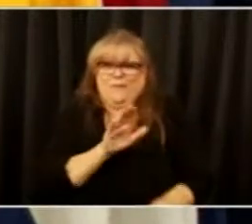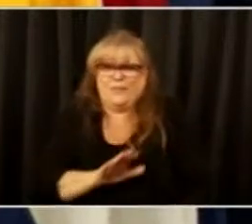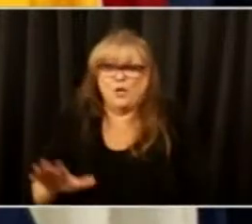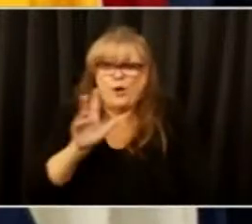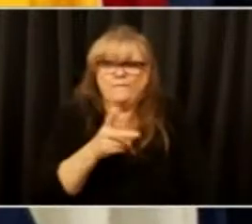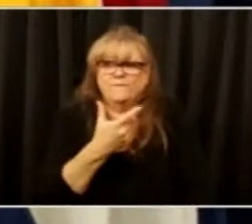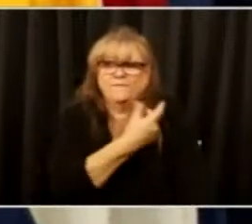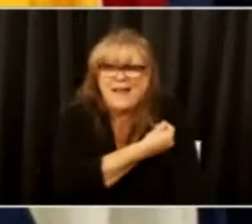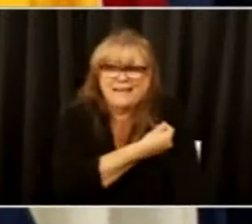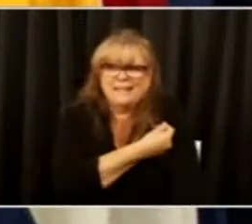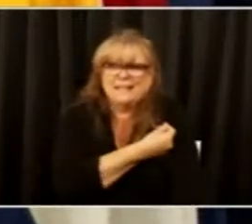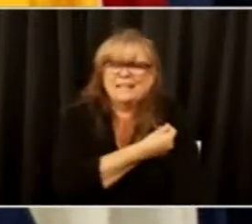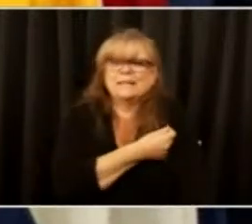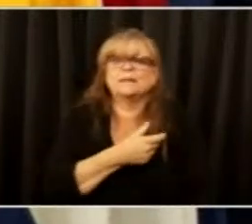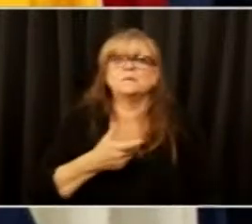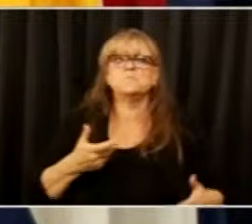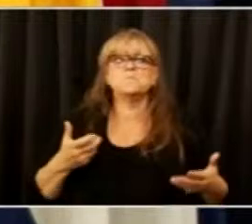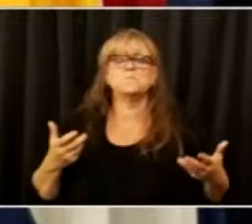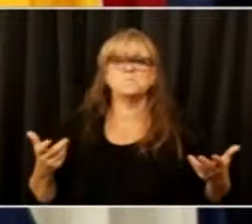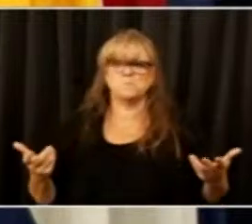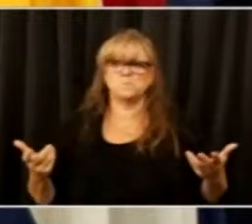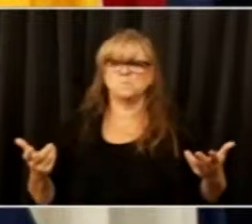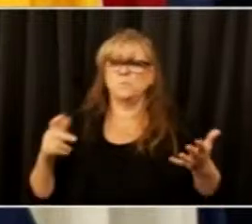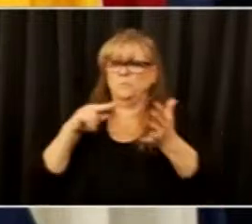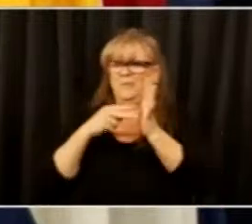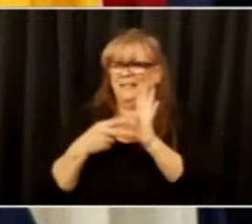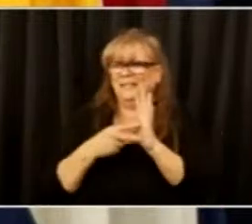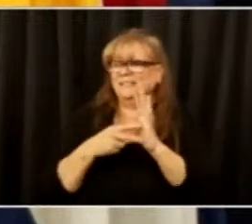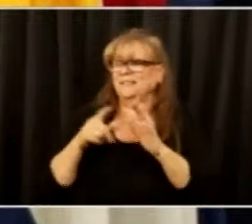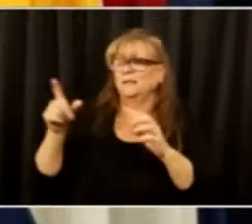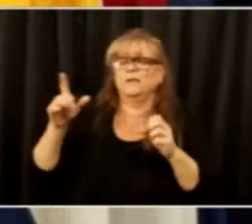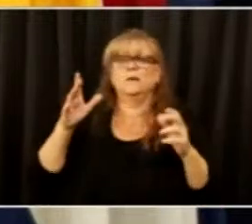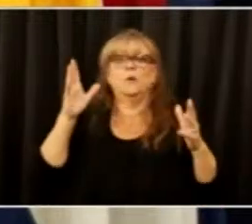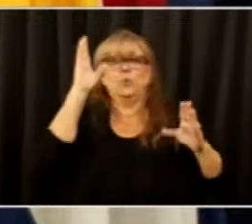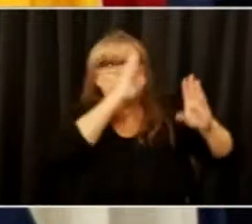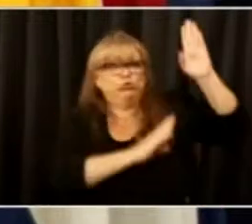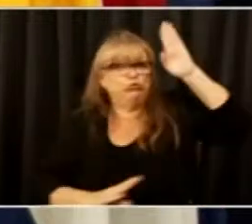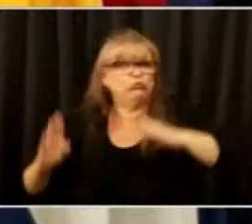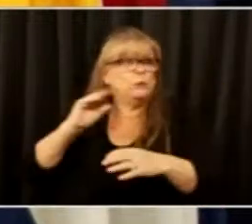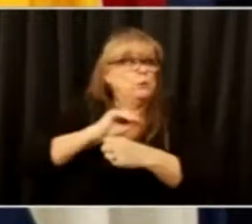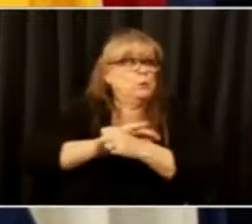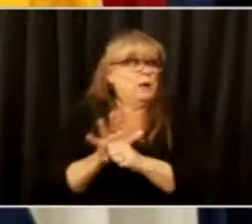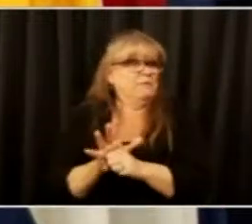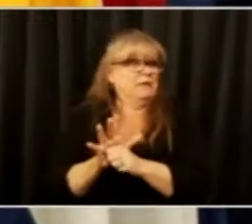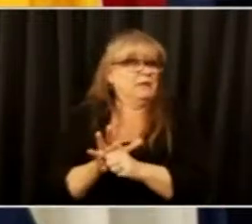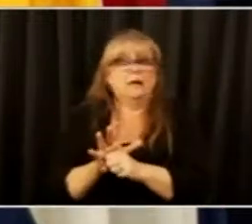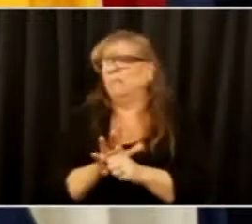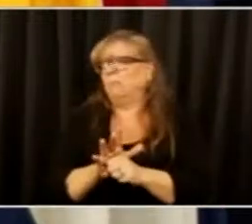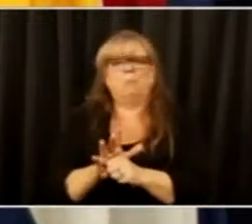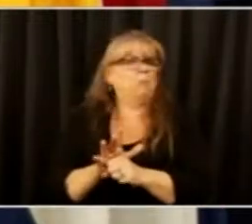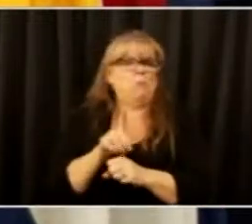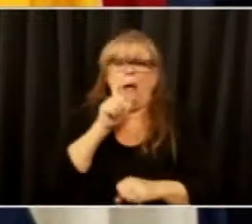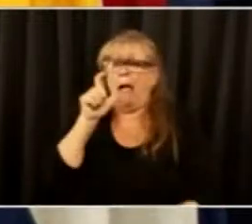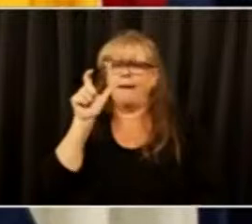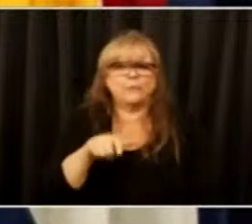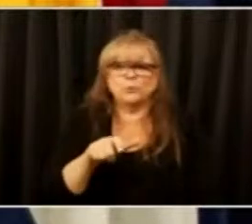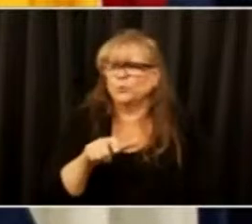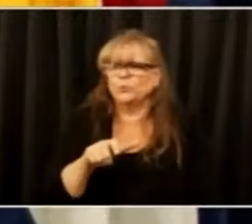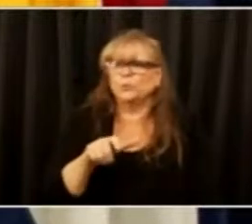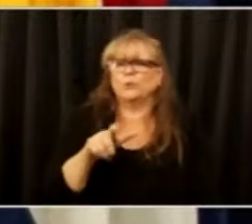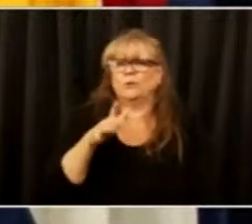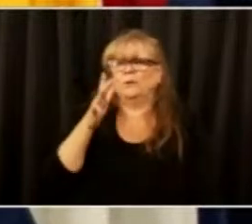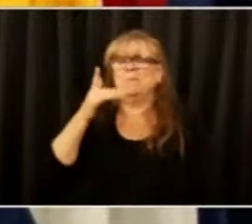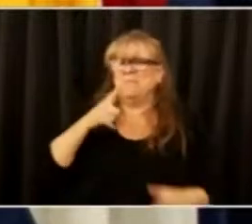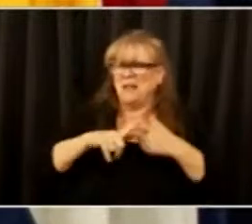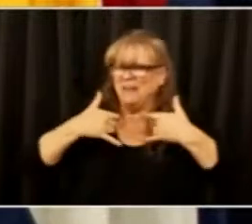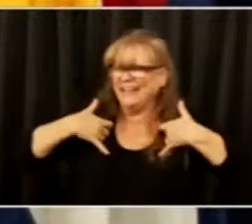had it 2 weeks after that. But until there's a vaccine approved for all ages, victory can't be declared,